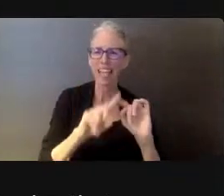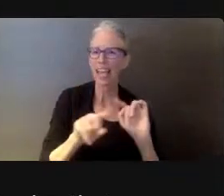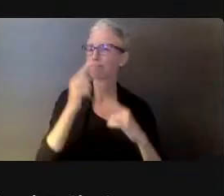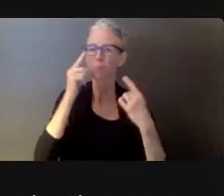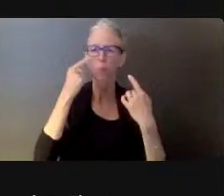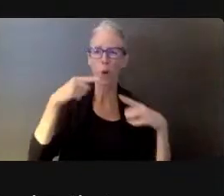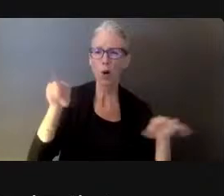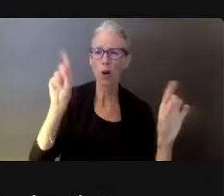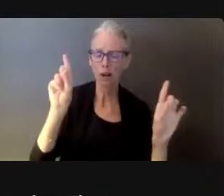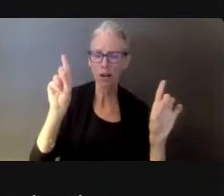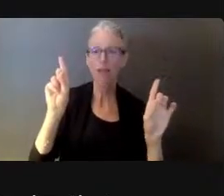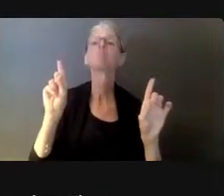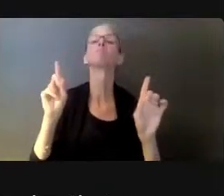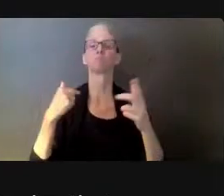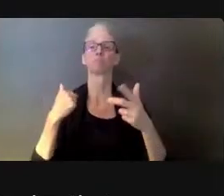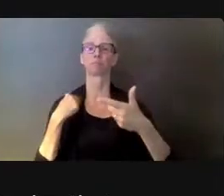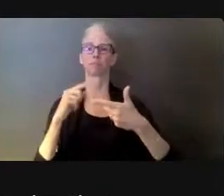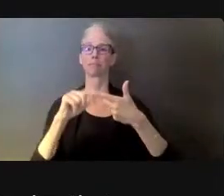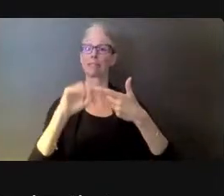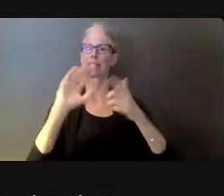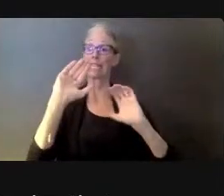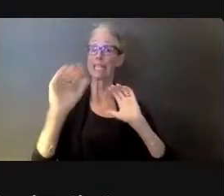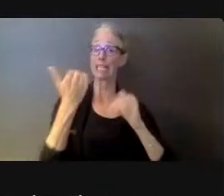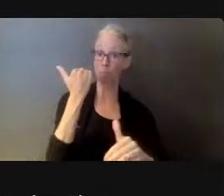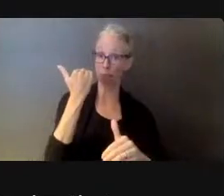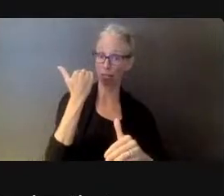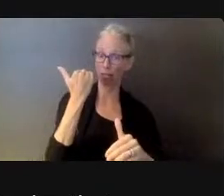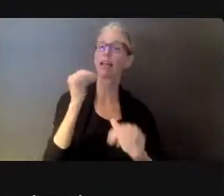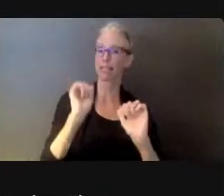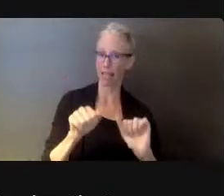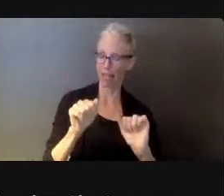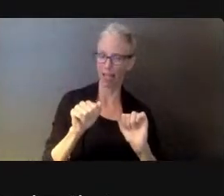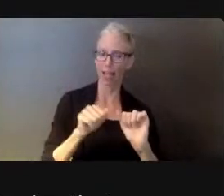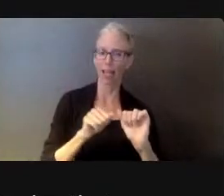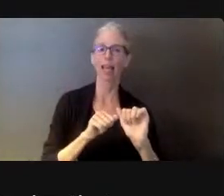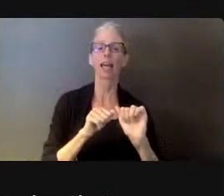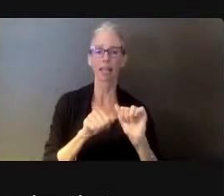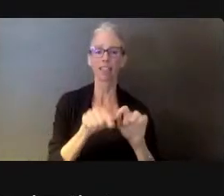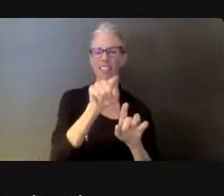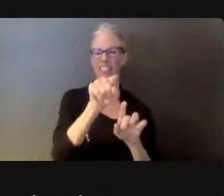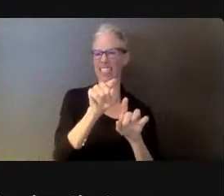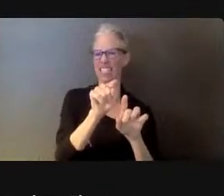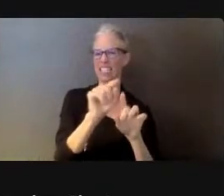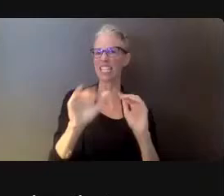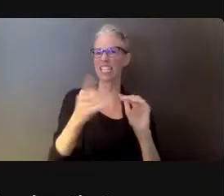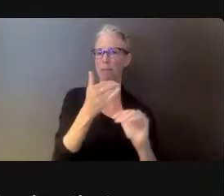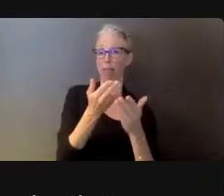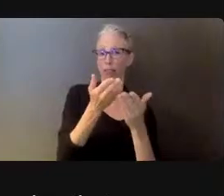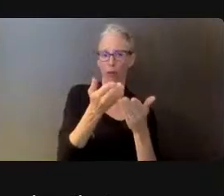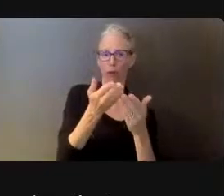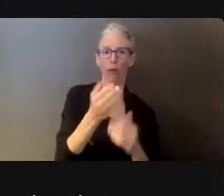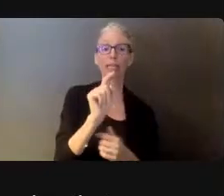telephone line, questions can be submitted by email to